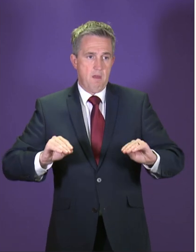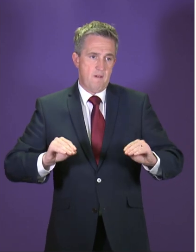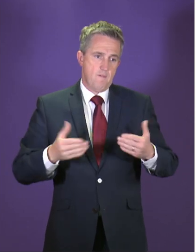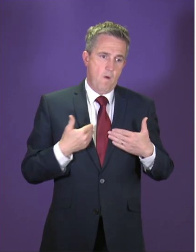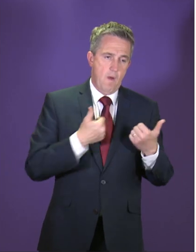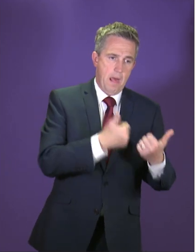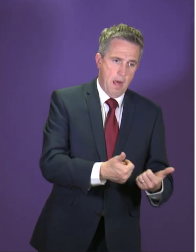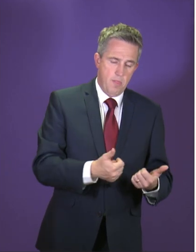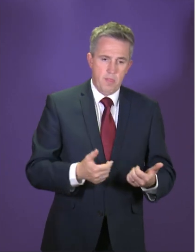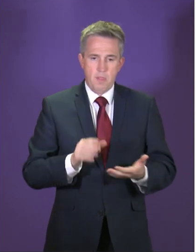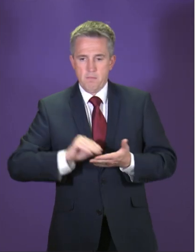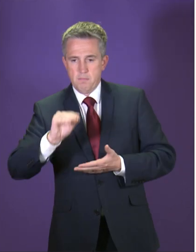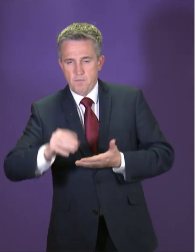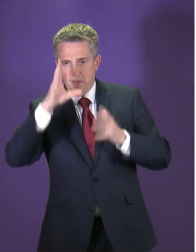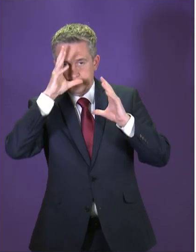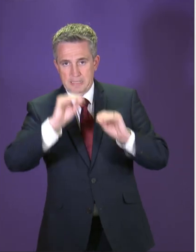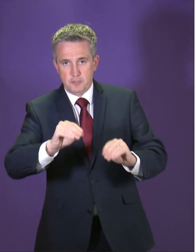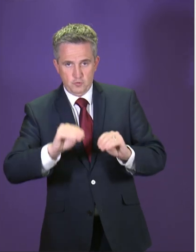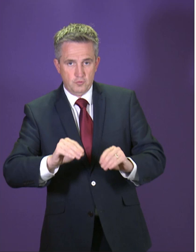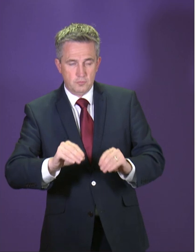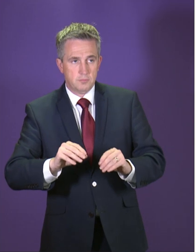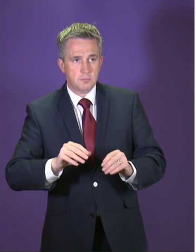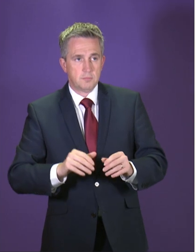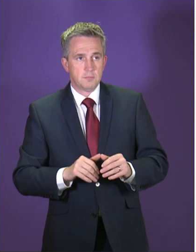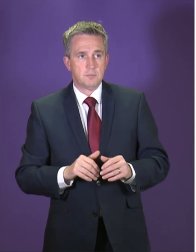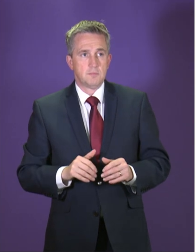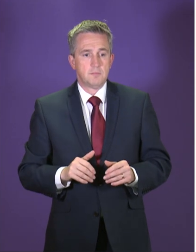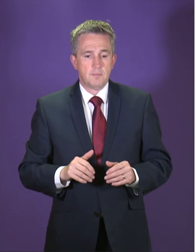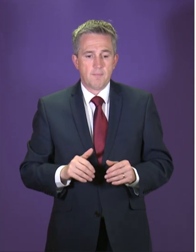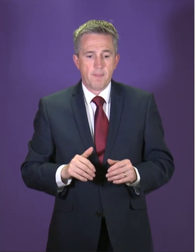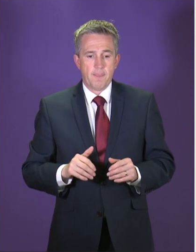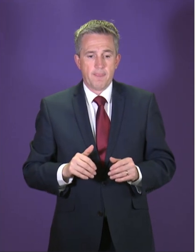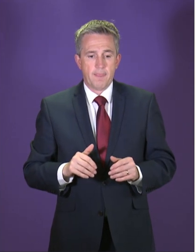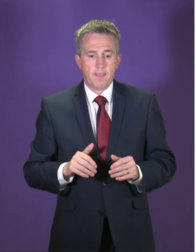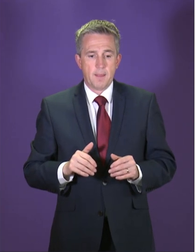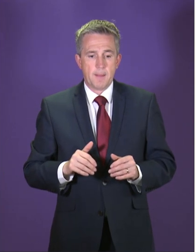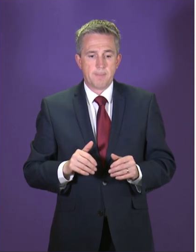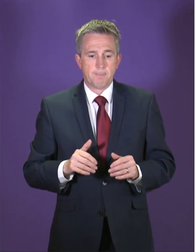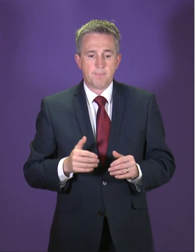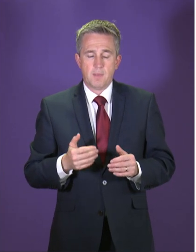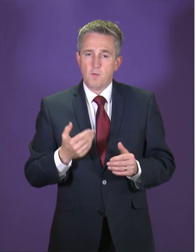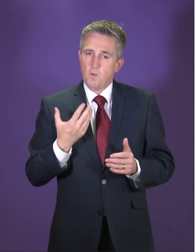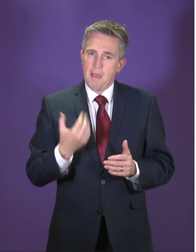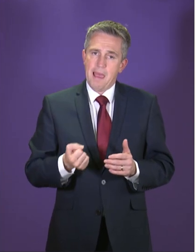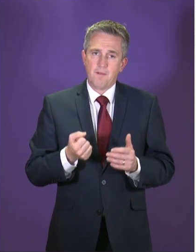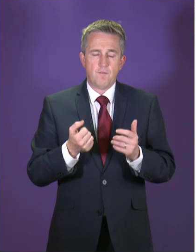healthcare, for education, and so on. And now we have many